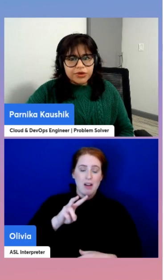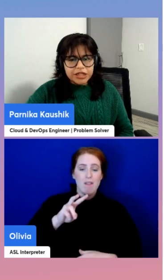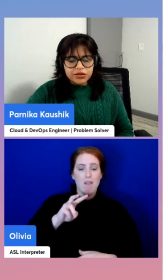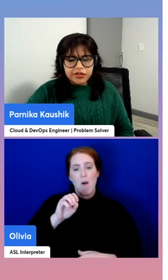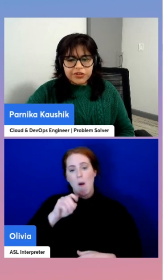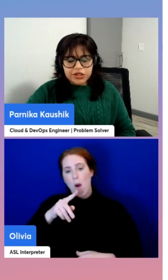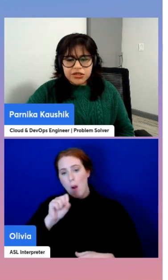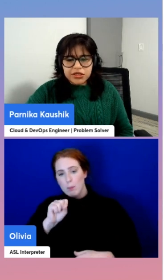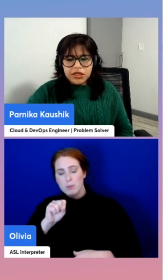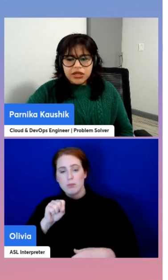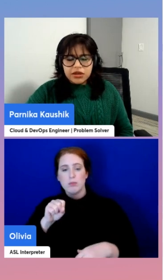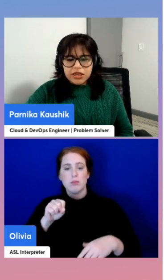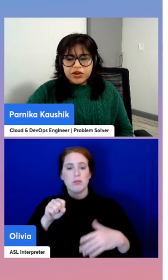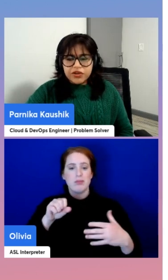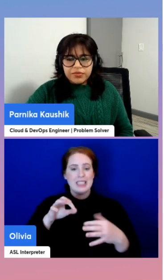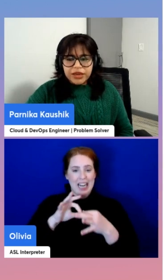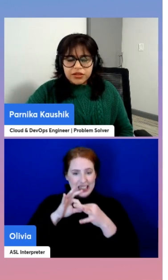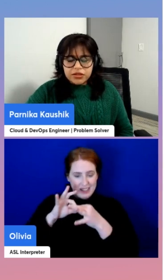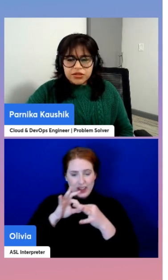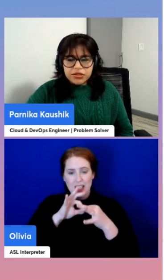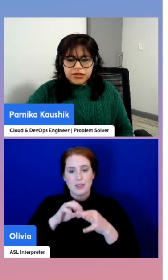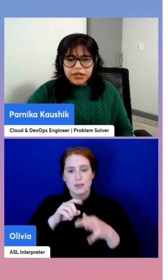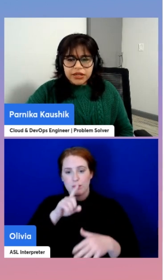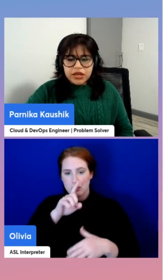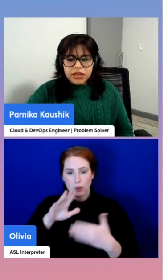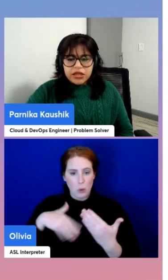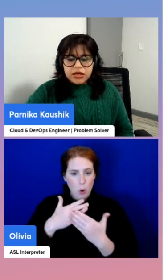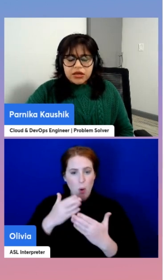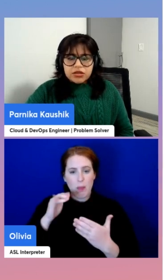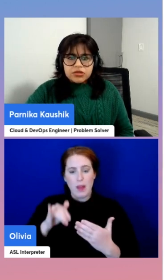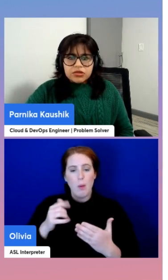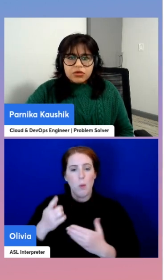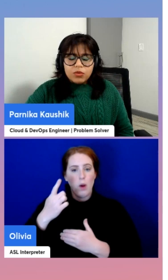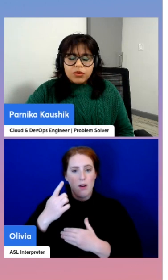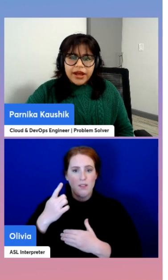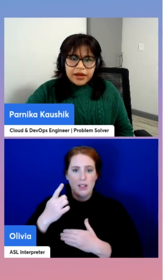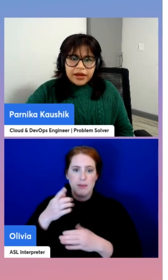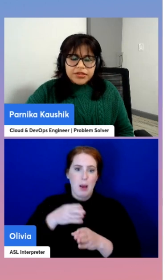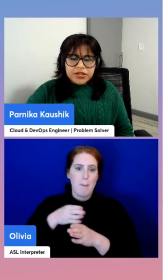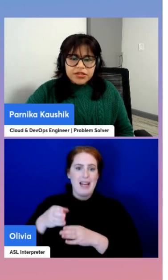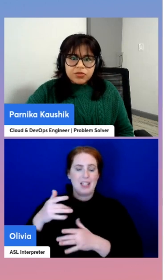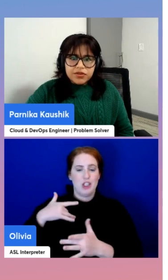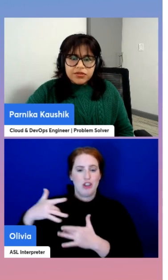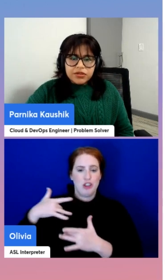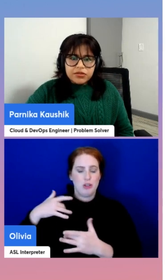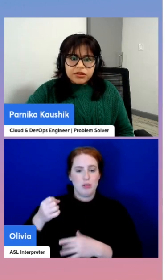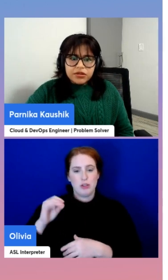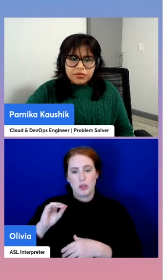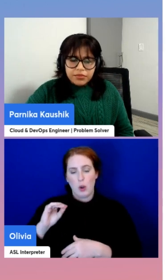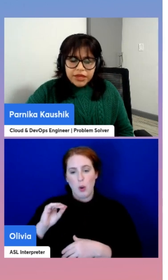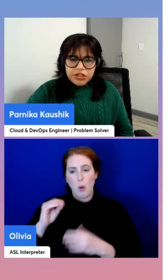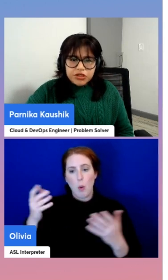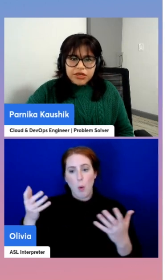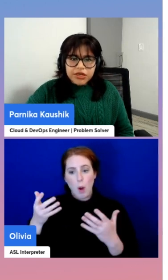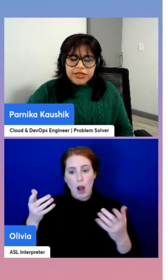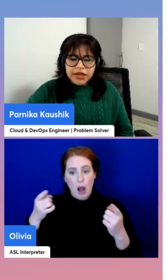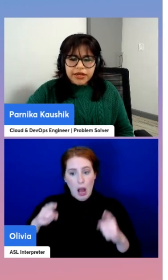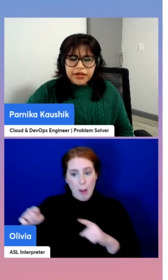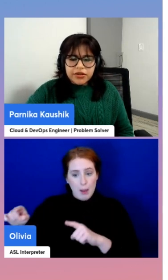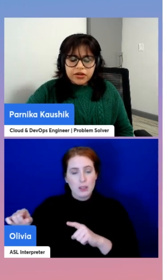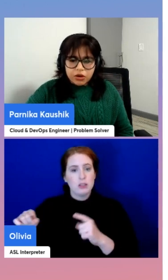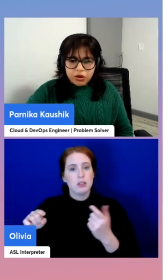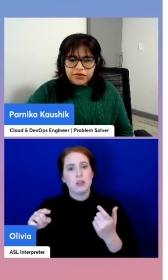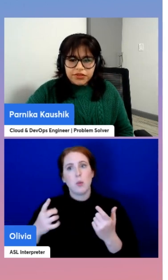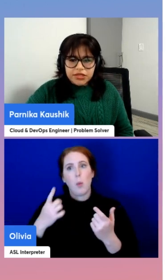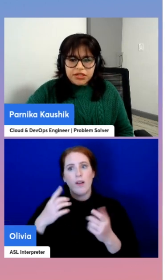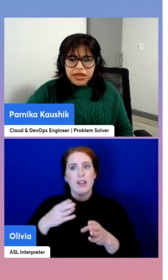likely operational efficiency, as one of the main concerns, right? So what happens is that one of the main issues that gets